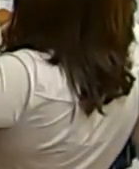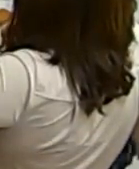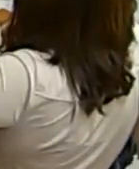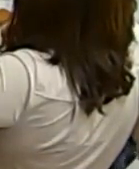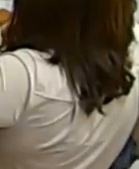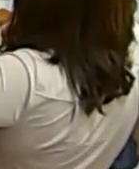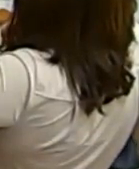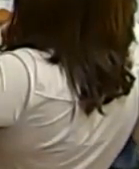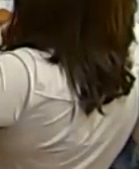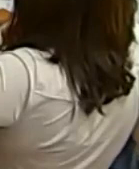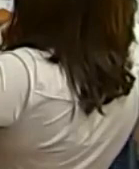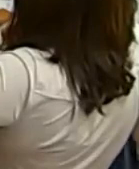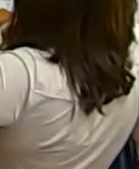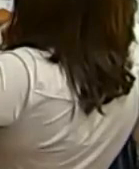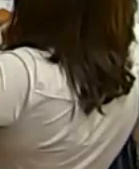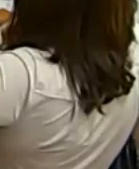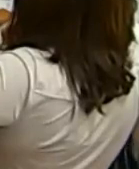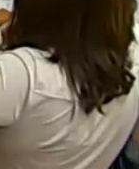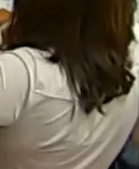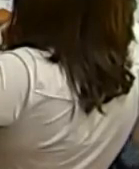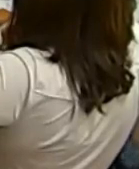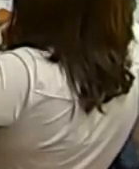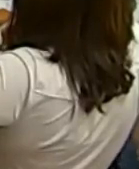Generate in our hearts a decision.